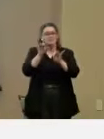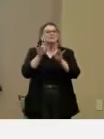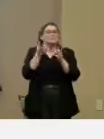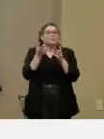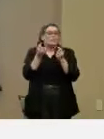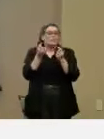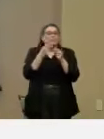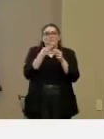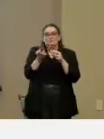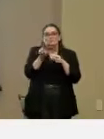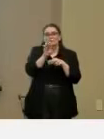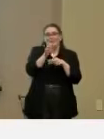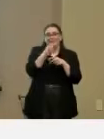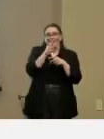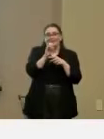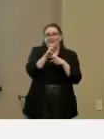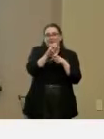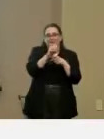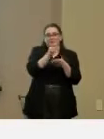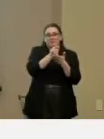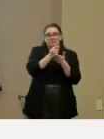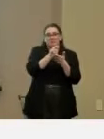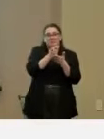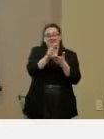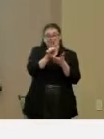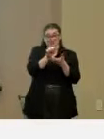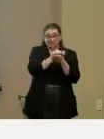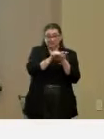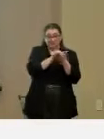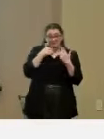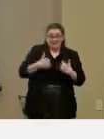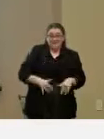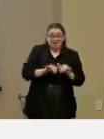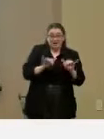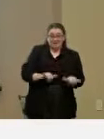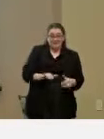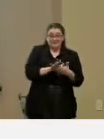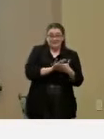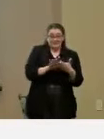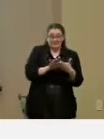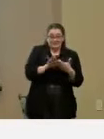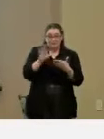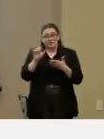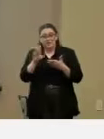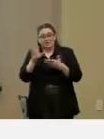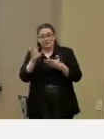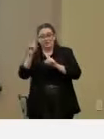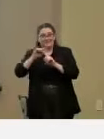giving a short course of chemotherapy to kind of clear the system a little bit in order to allow the CAR T cells to